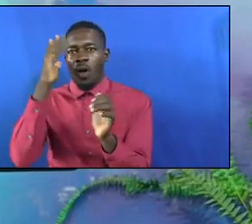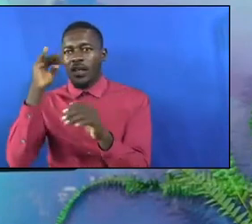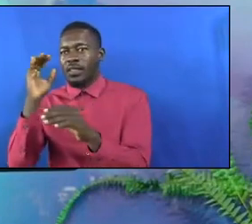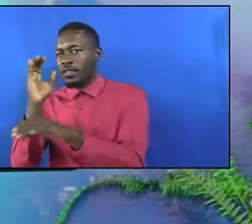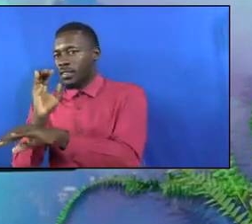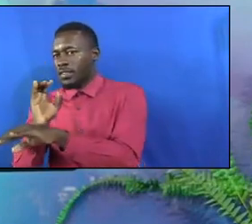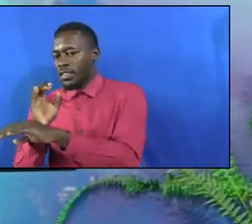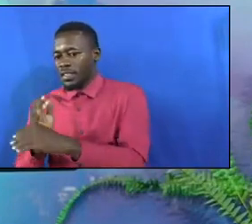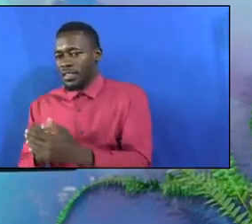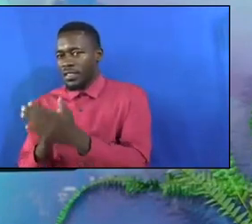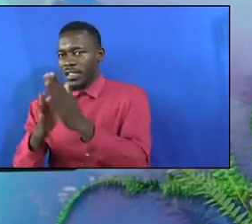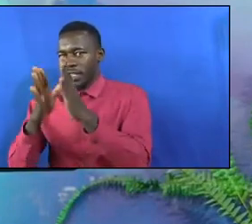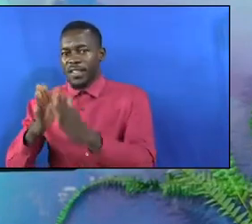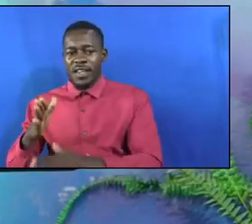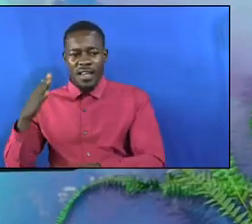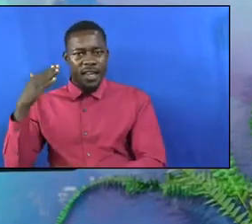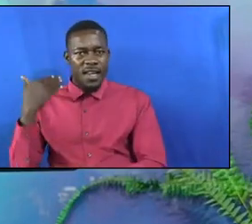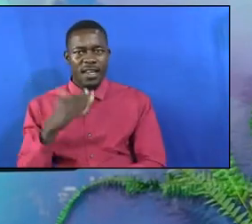name of that man.